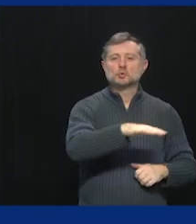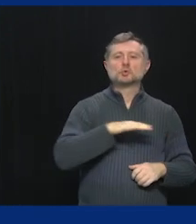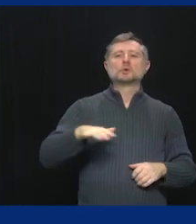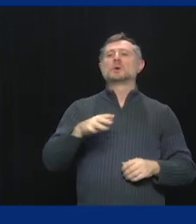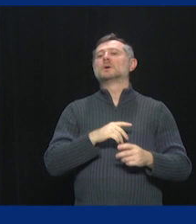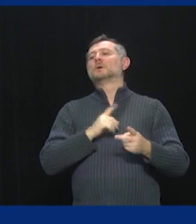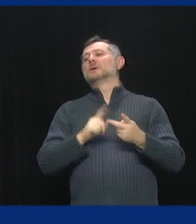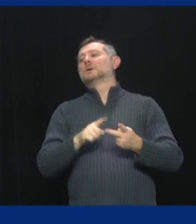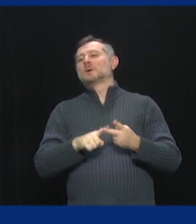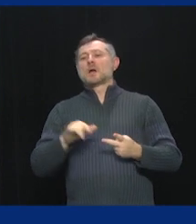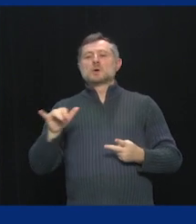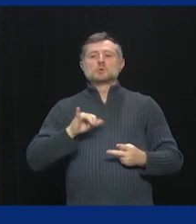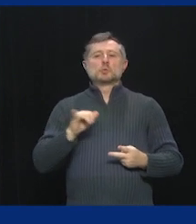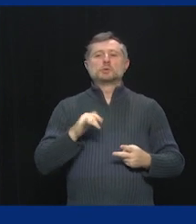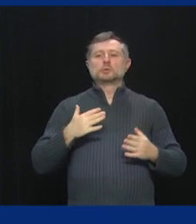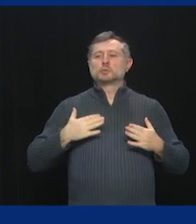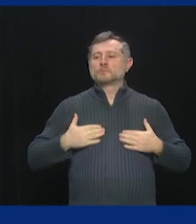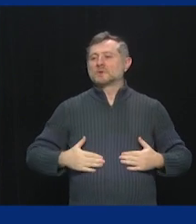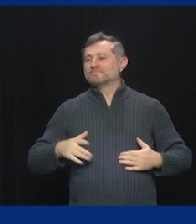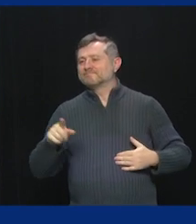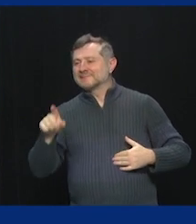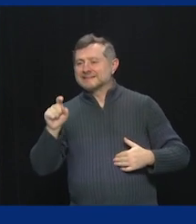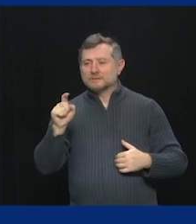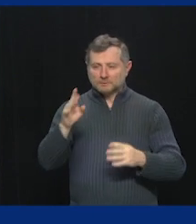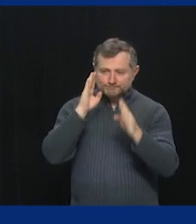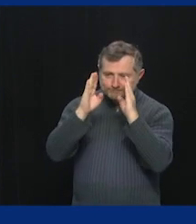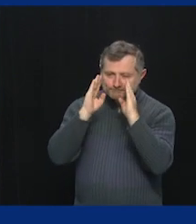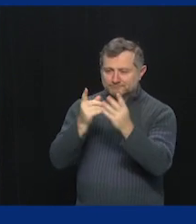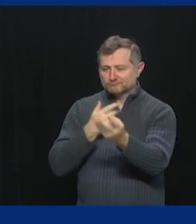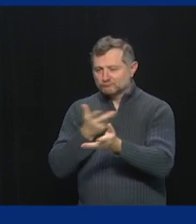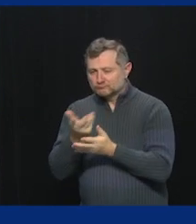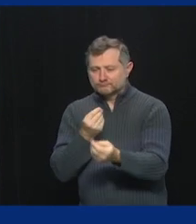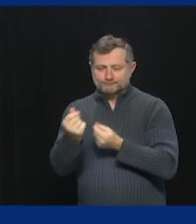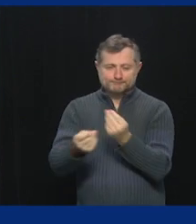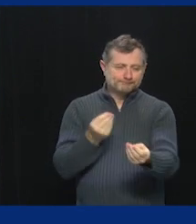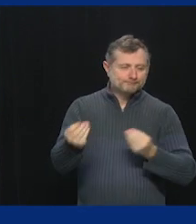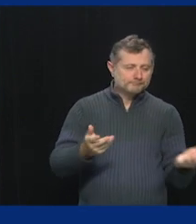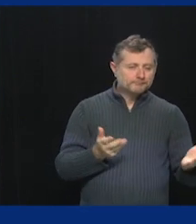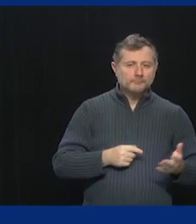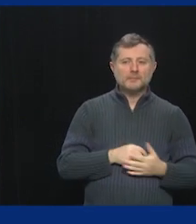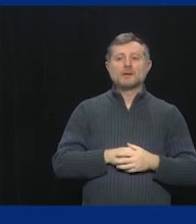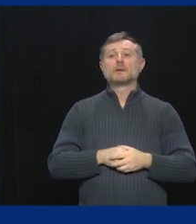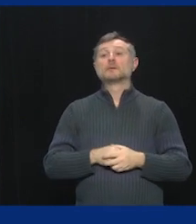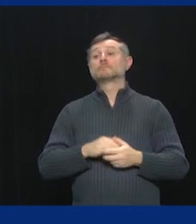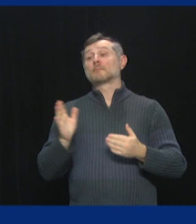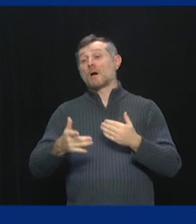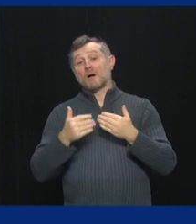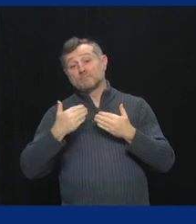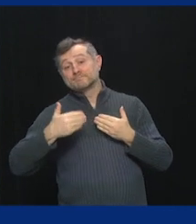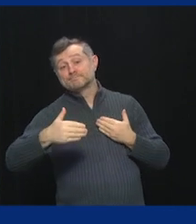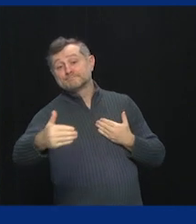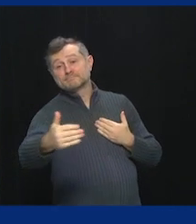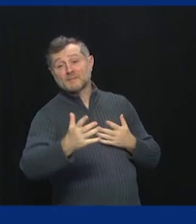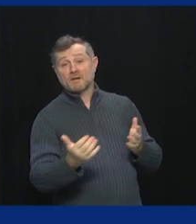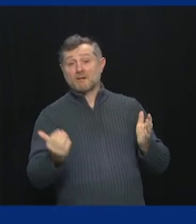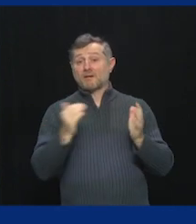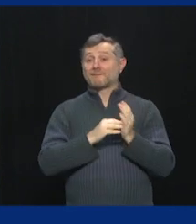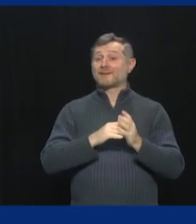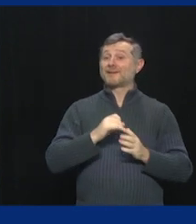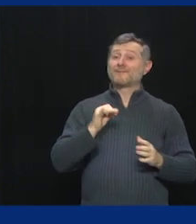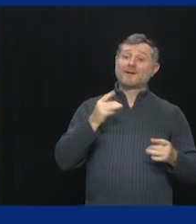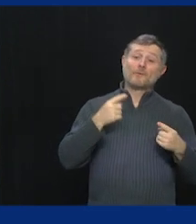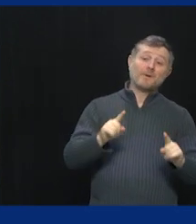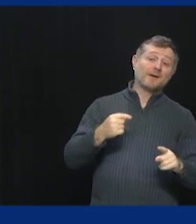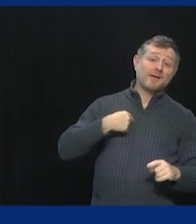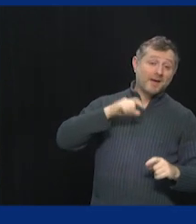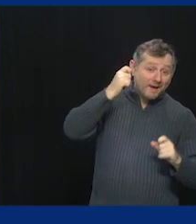It's the human capital that needs to be brought back. I don't ever again, as governor or in my lifetime, want to